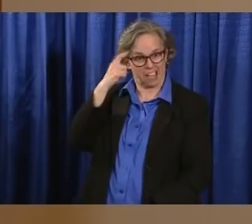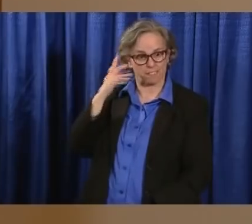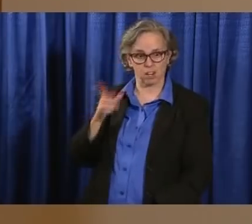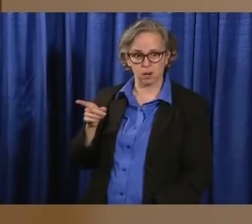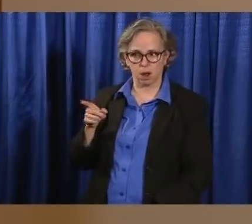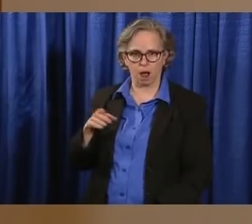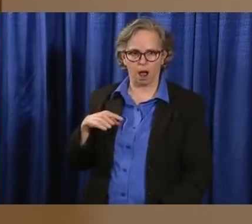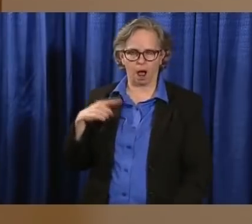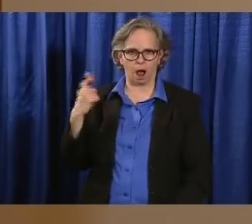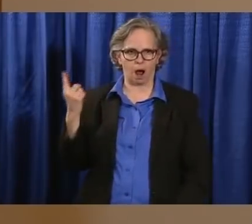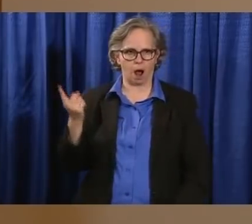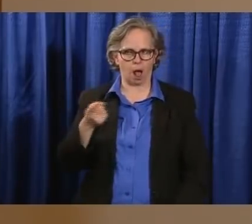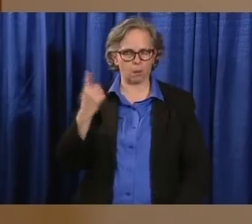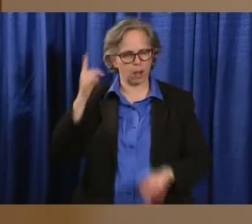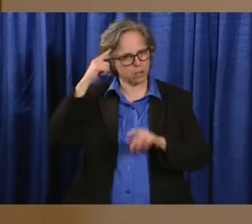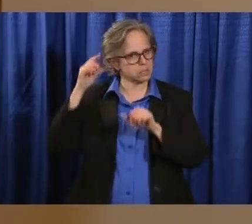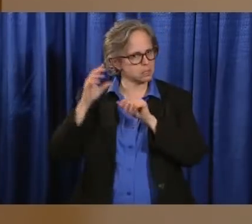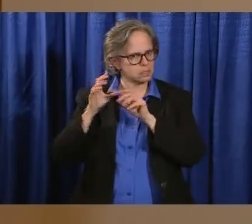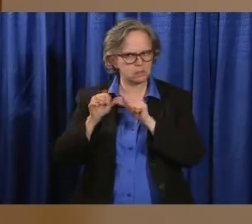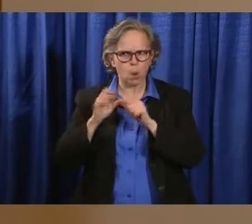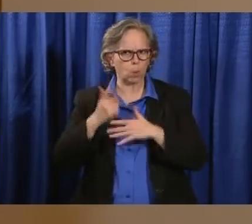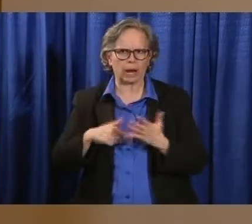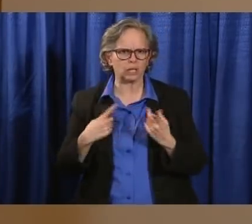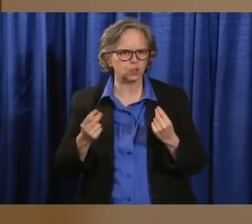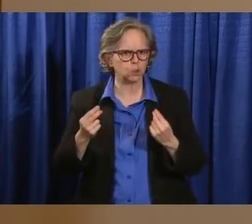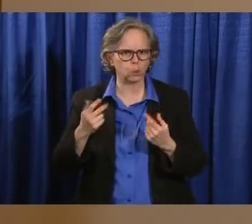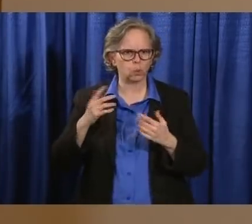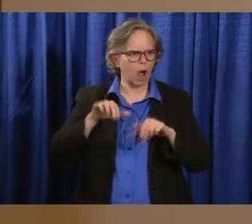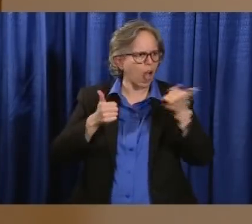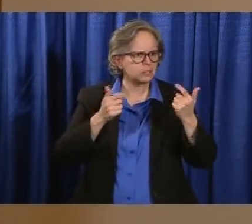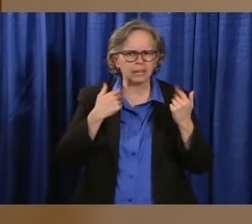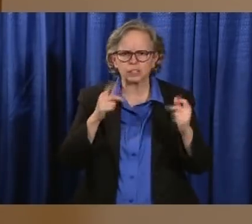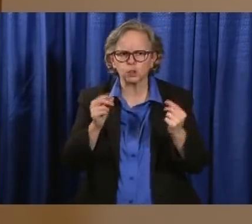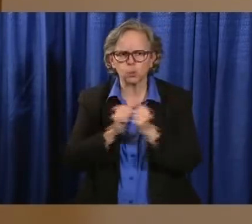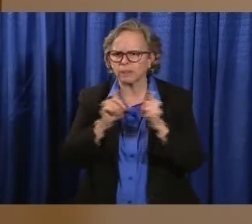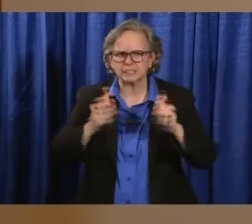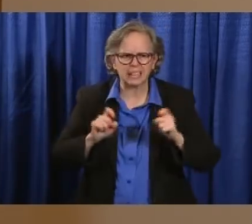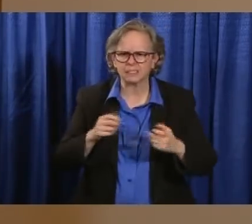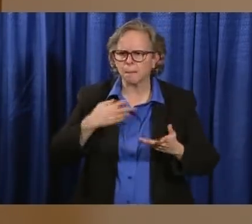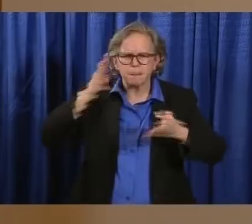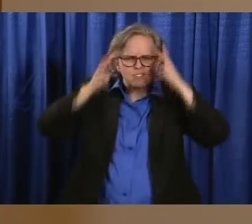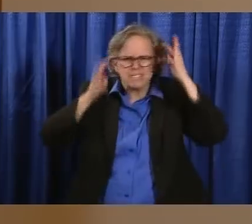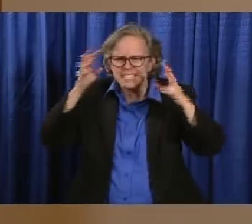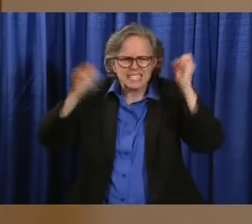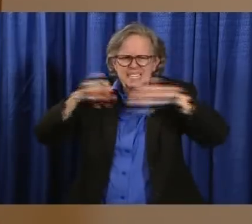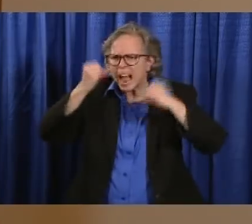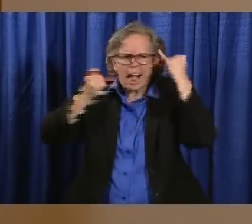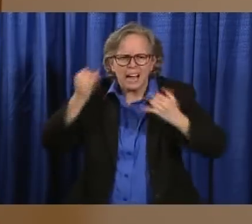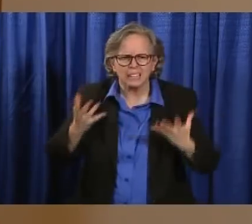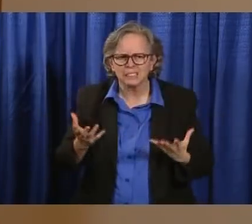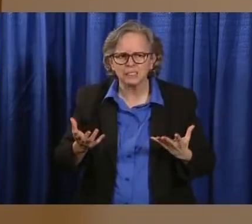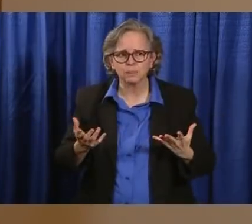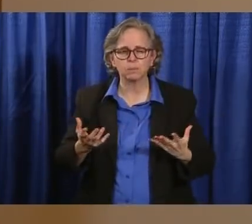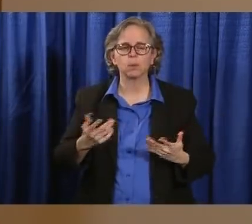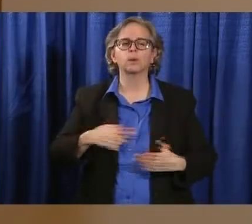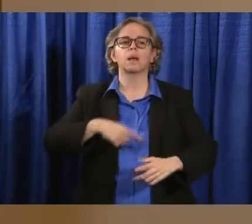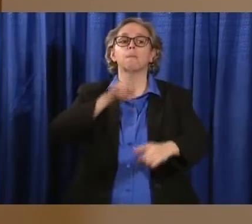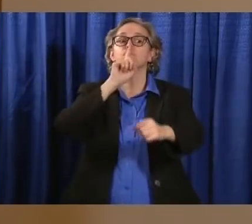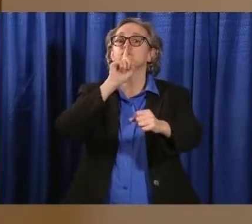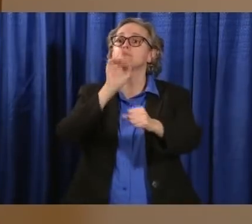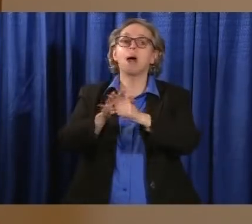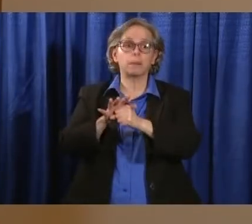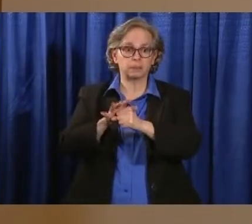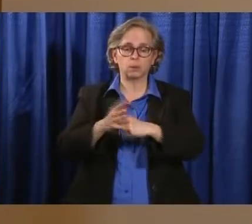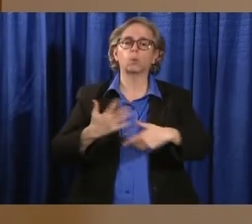constantly saying, what more can we do? What more can we do? What more can we find? What more could we make? And we promise to maximize the scarce resources we